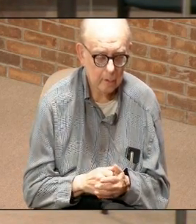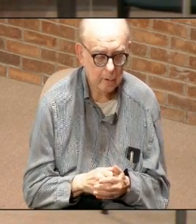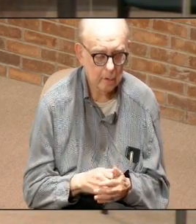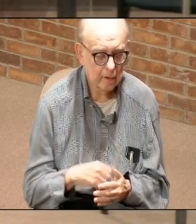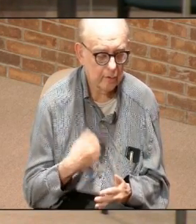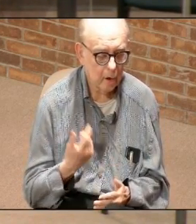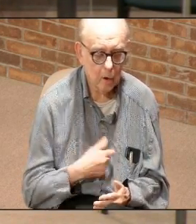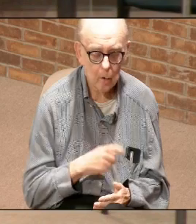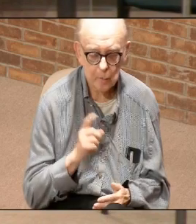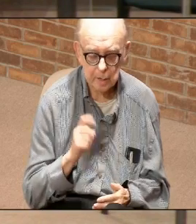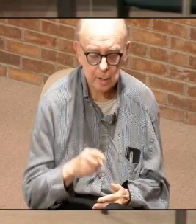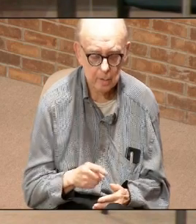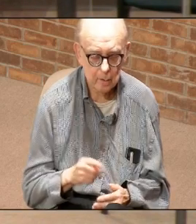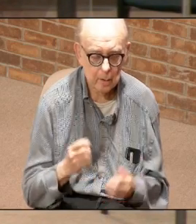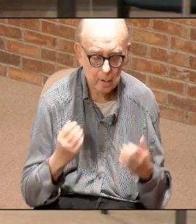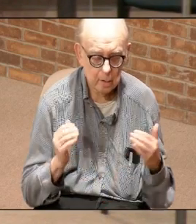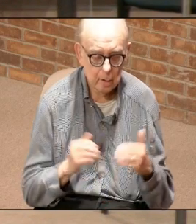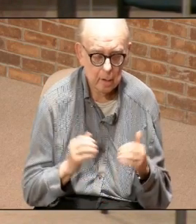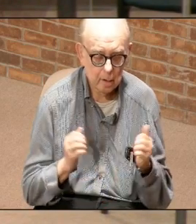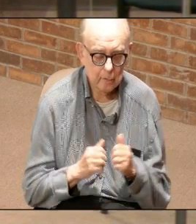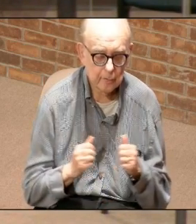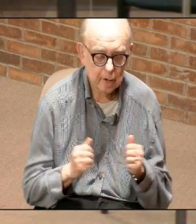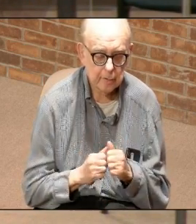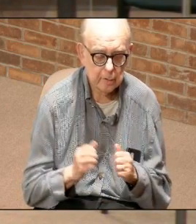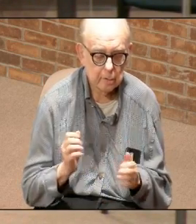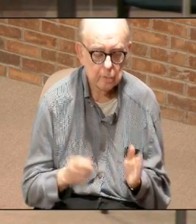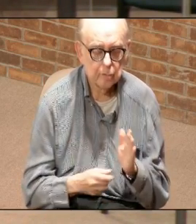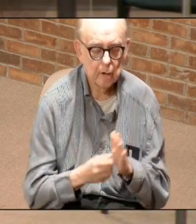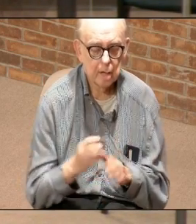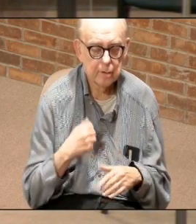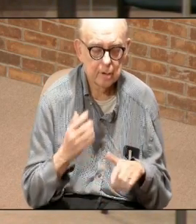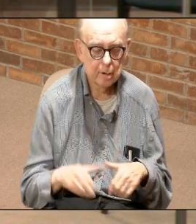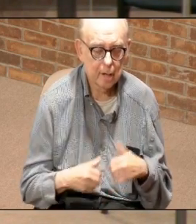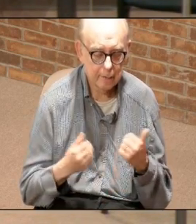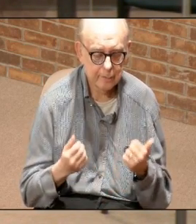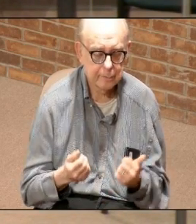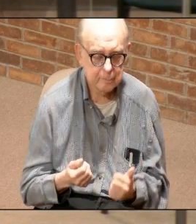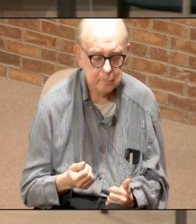we need to fight the giants in our life.